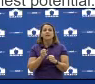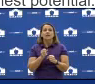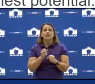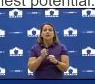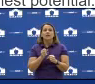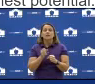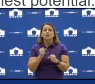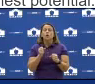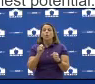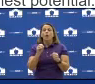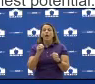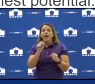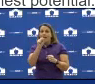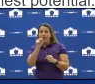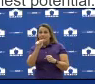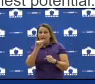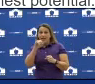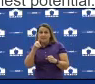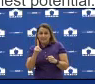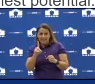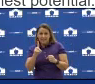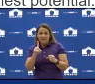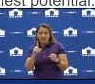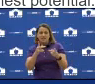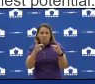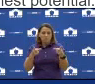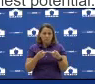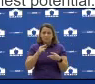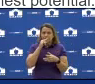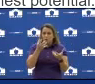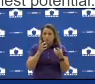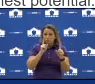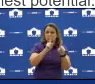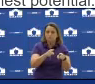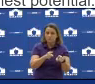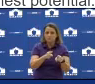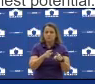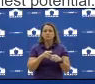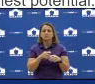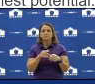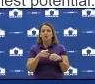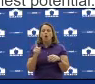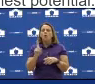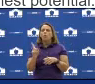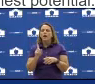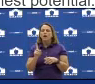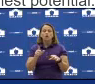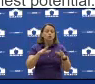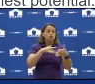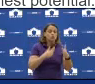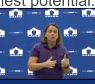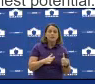SAISD a destination district. And what do we mean by destination district? A district where students and